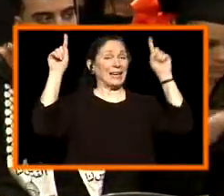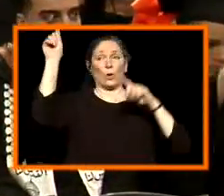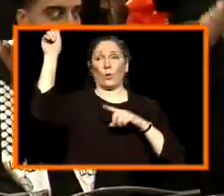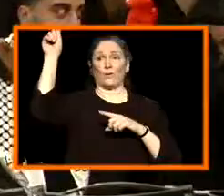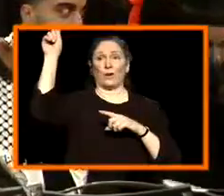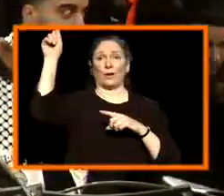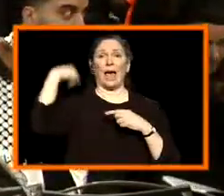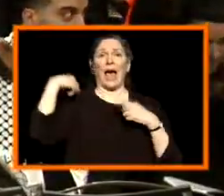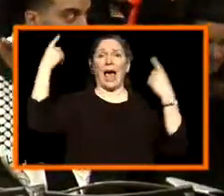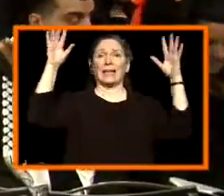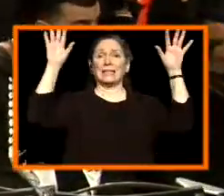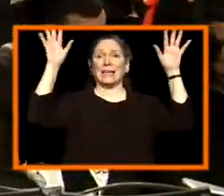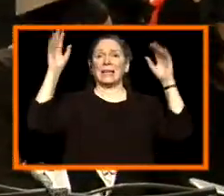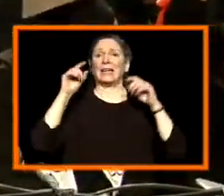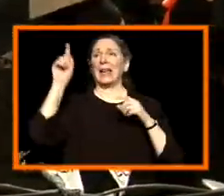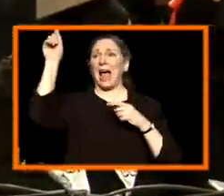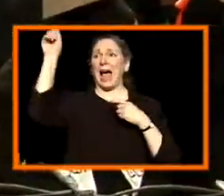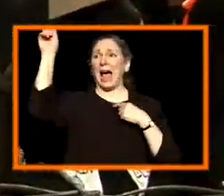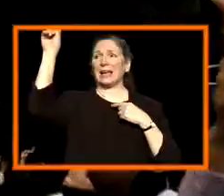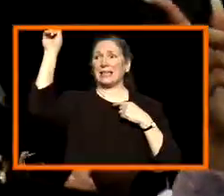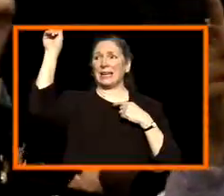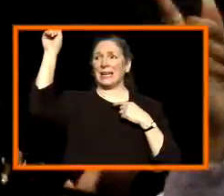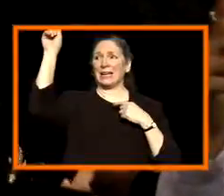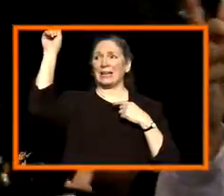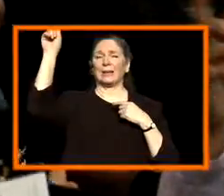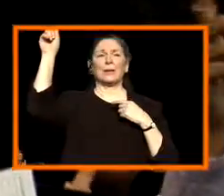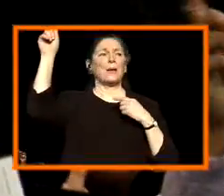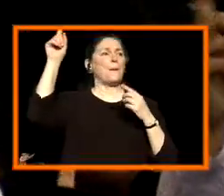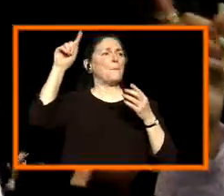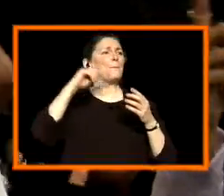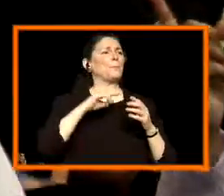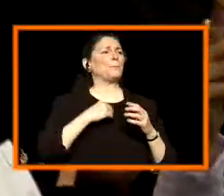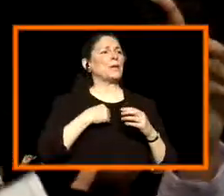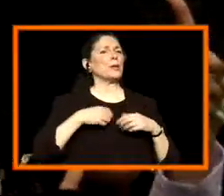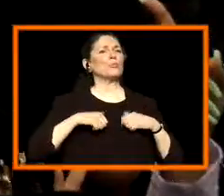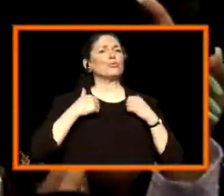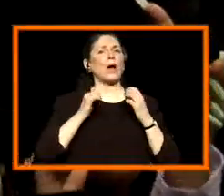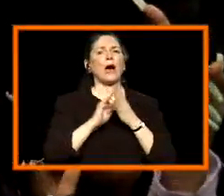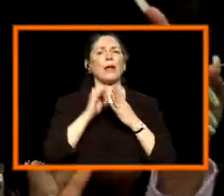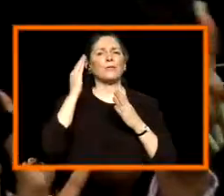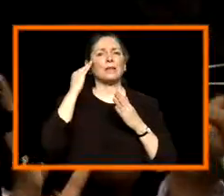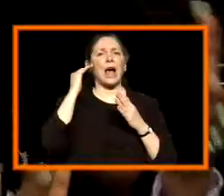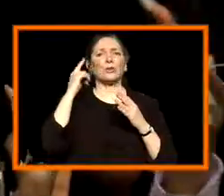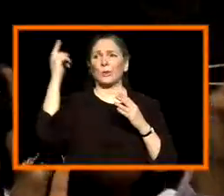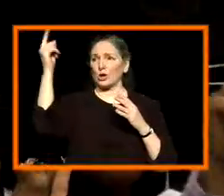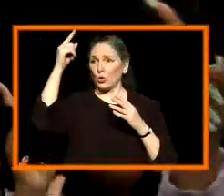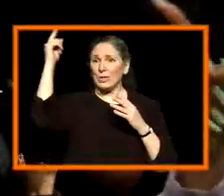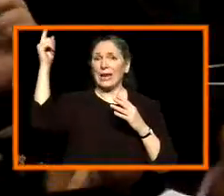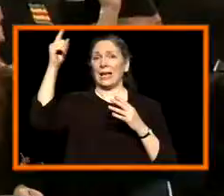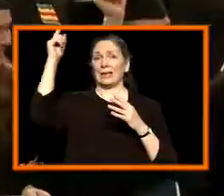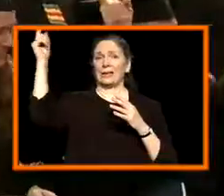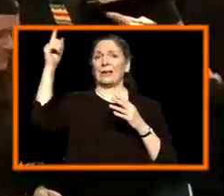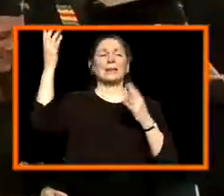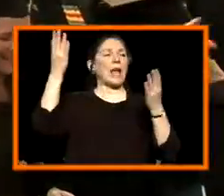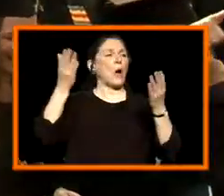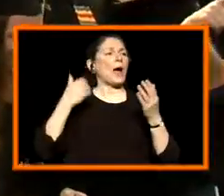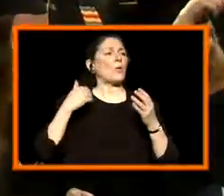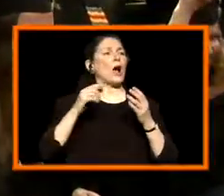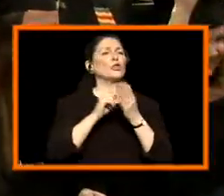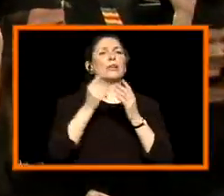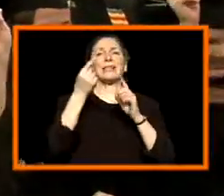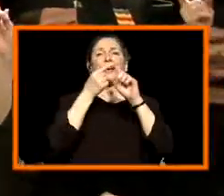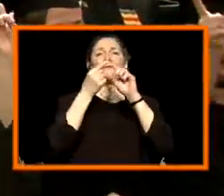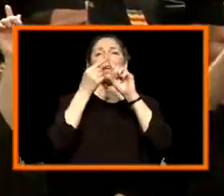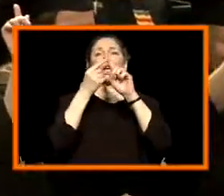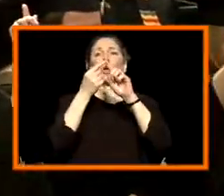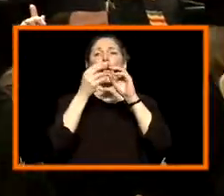finger in the air. I did it. I did it. They did it. Be excited for them. Now I want you to twirl that in the air because they did it. Now I want you to take that